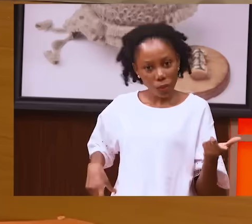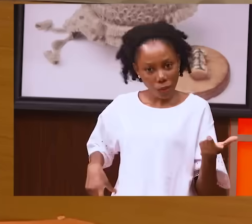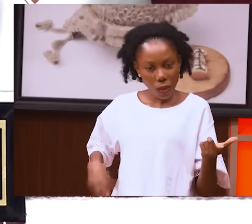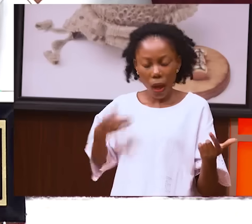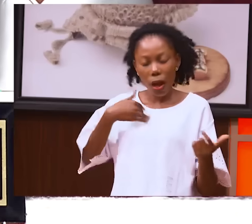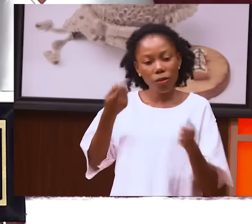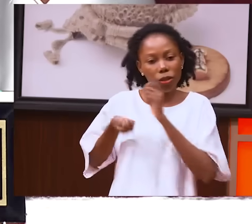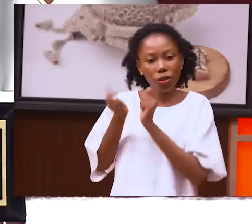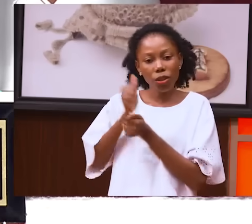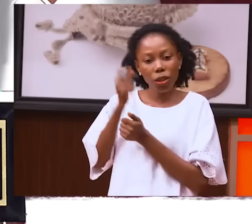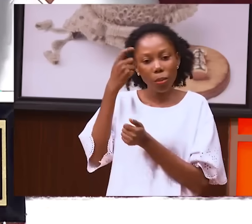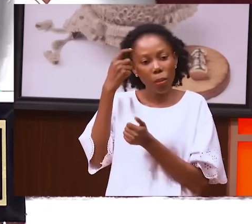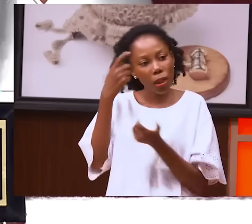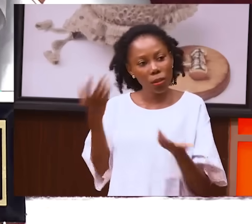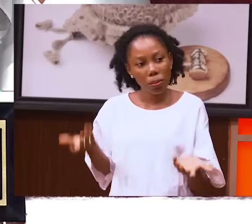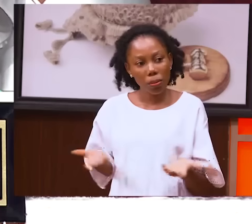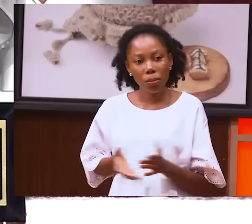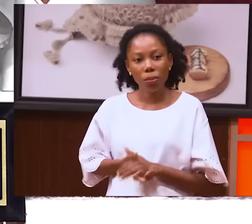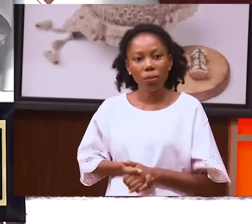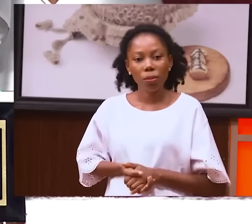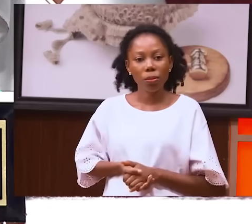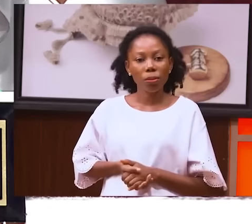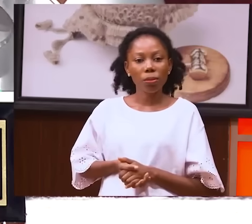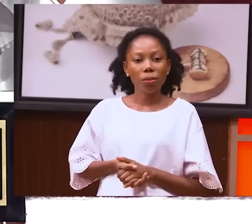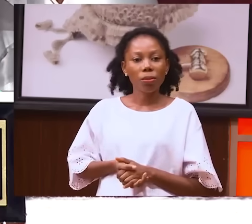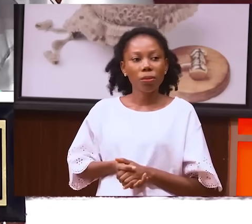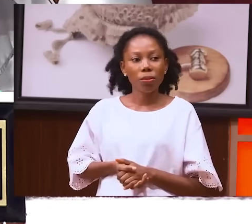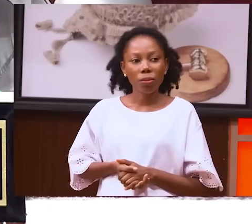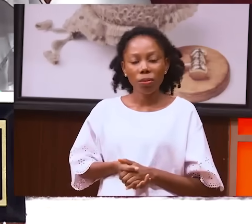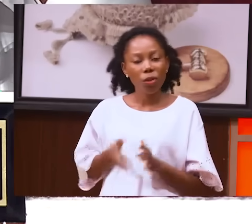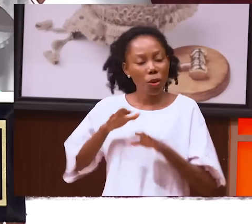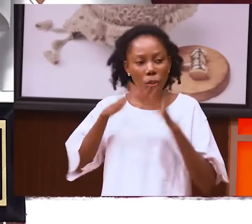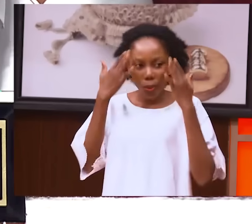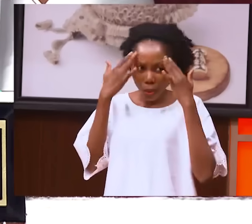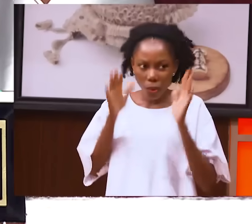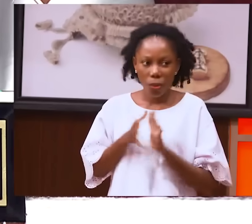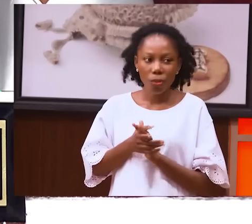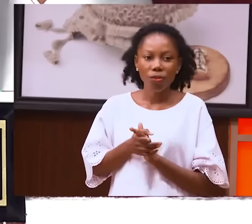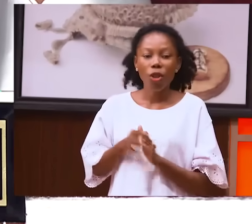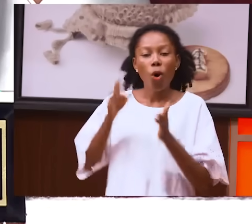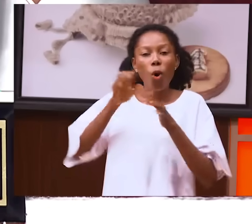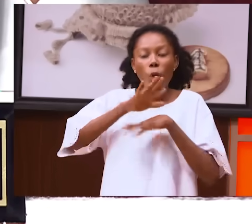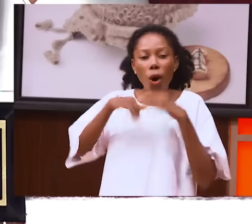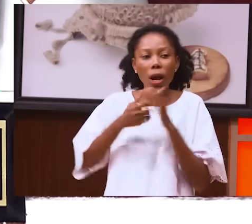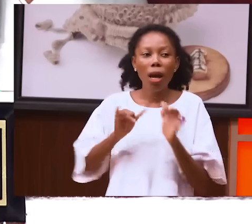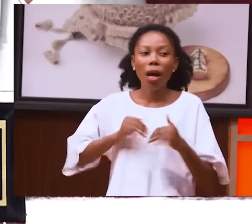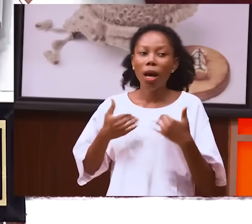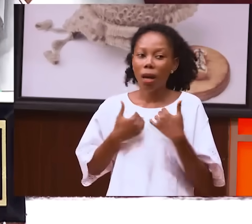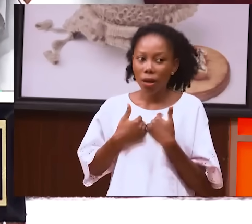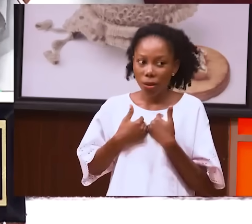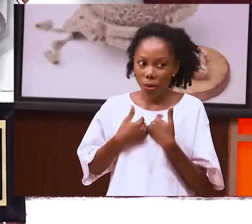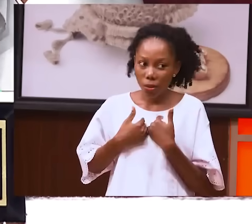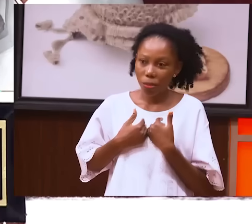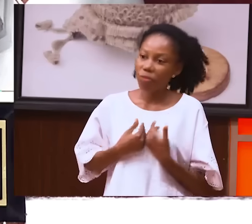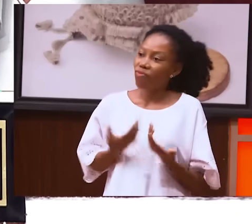your conversation. I don't know how you got back to coming here or how you agreed. But all I have is what they filed